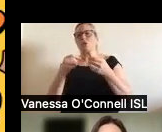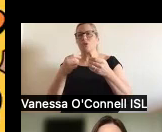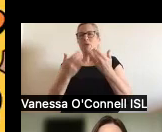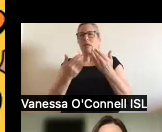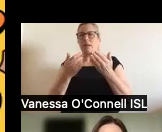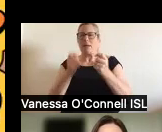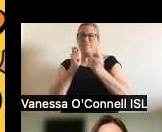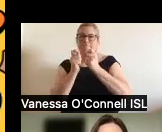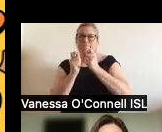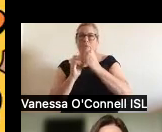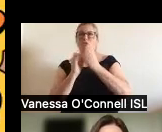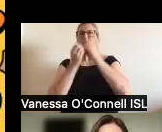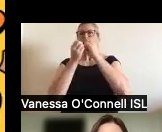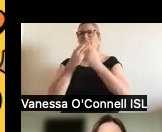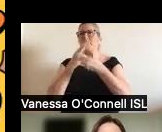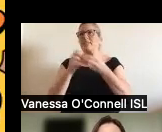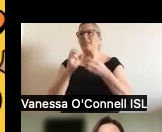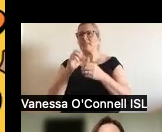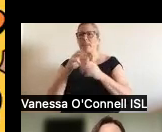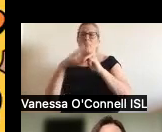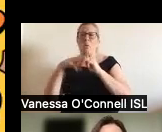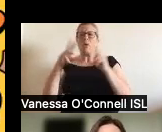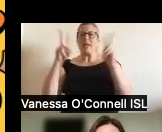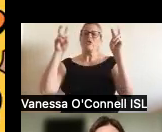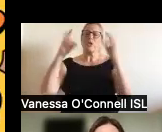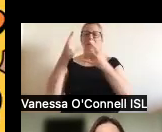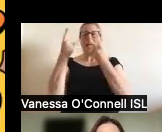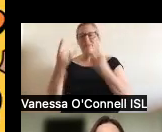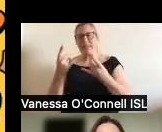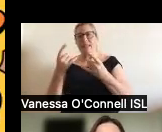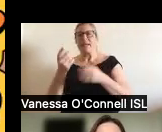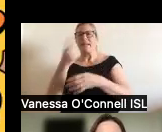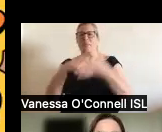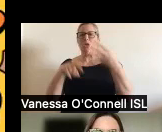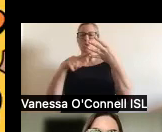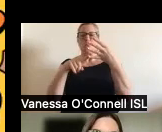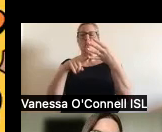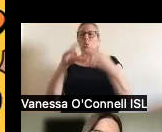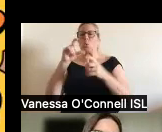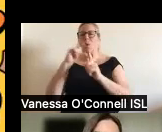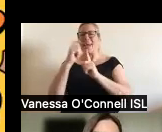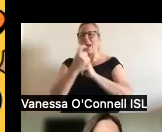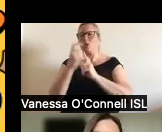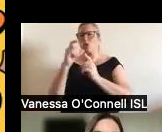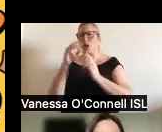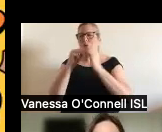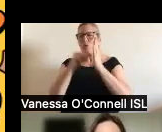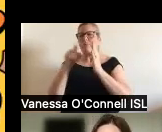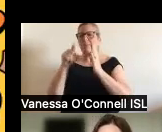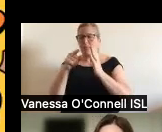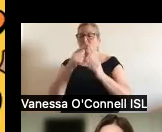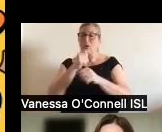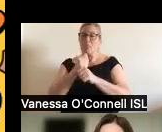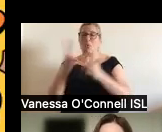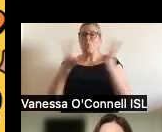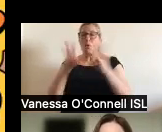heavy issues. Then we do council programs. So our council programs look at working alongside city and